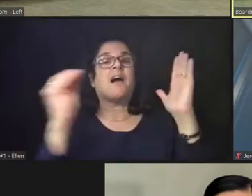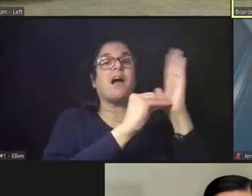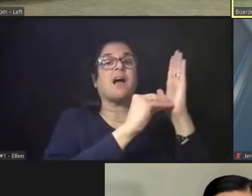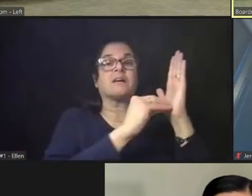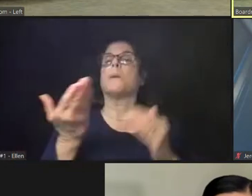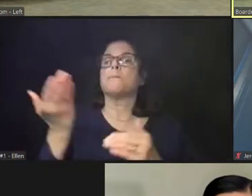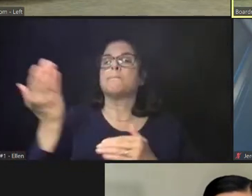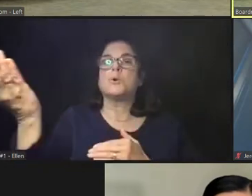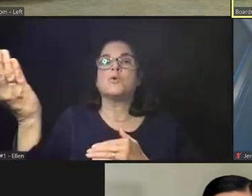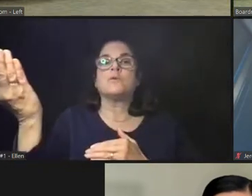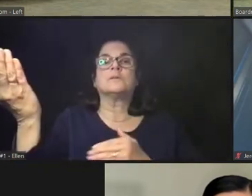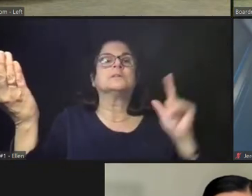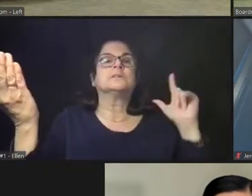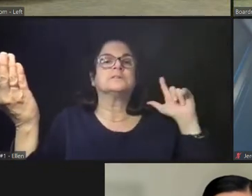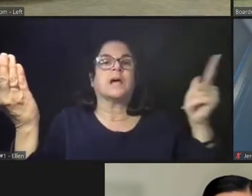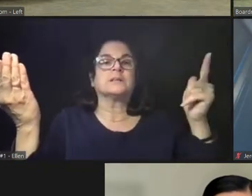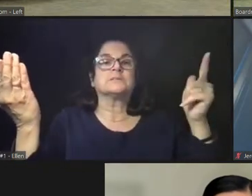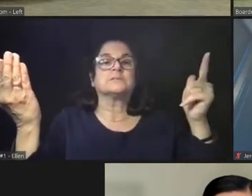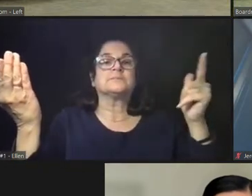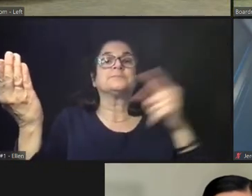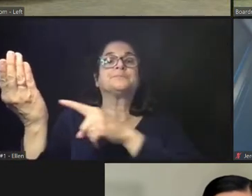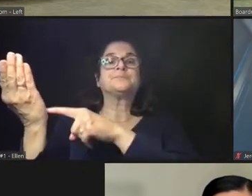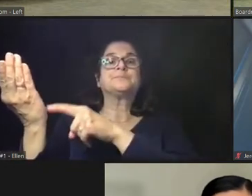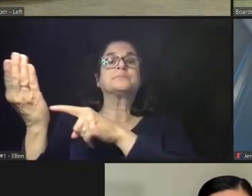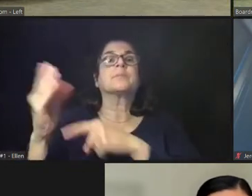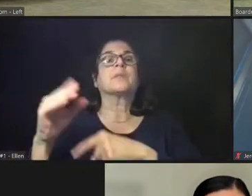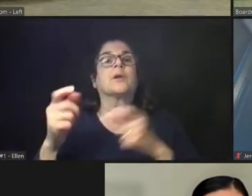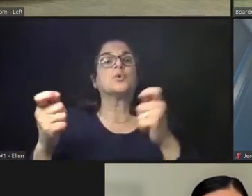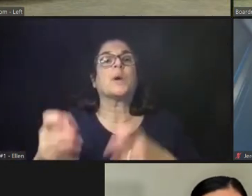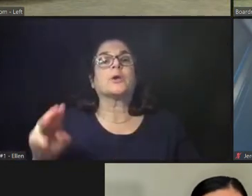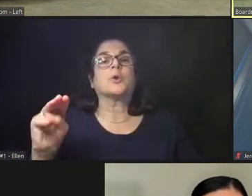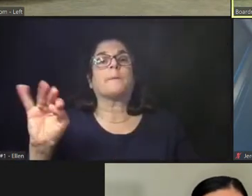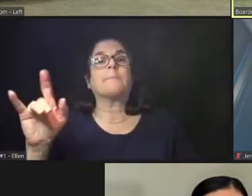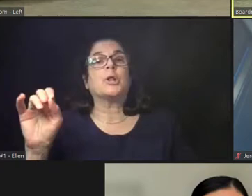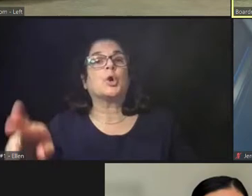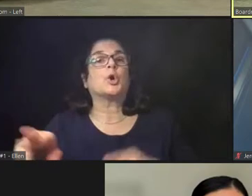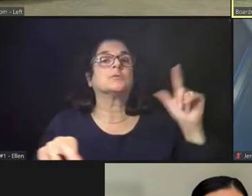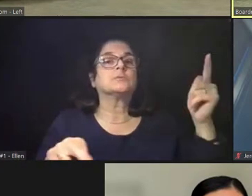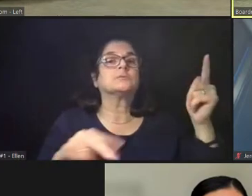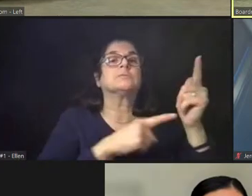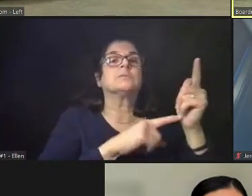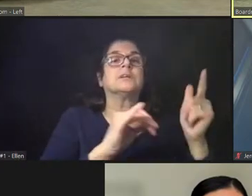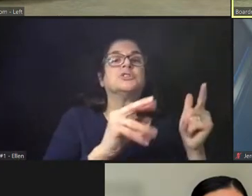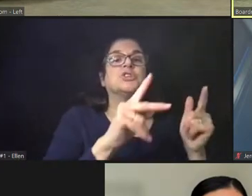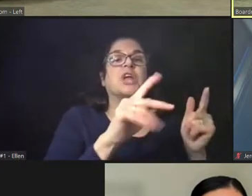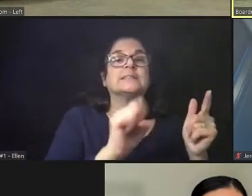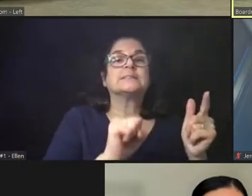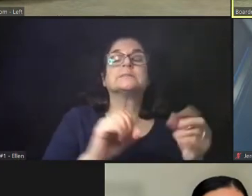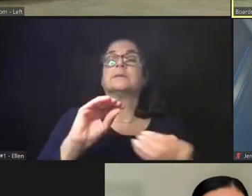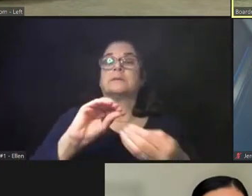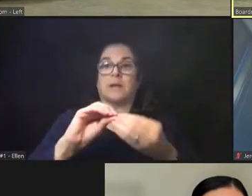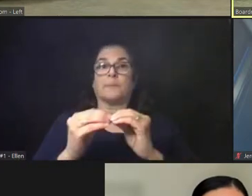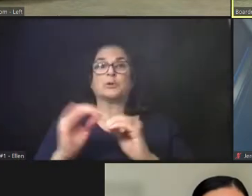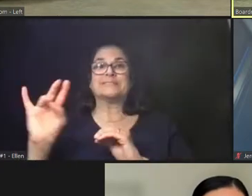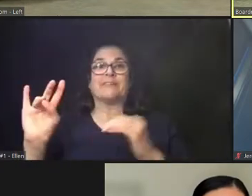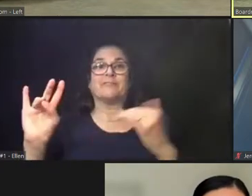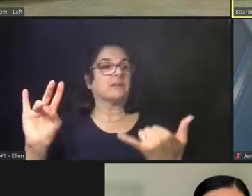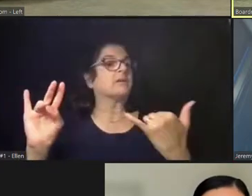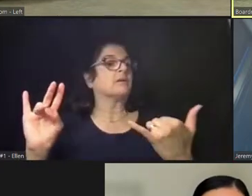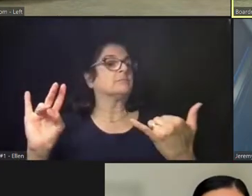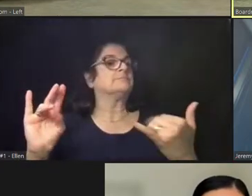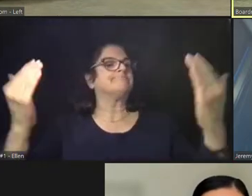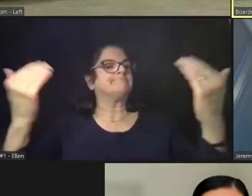moved. Second. Moved by Director Miller, seconded by Director Jakes. Sir, we can go to agenda item number seven now.